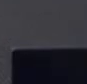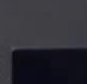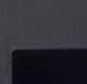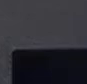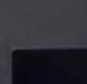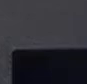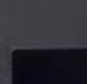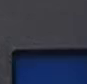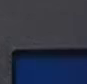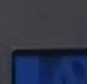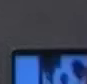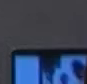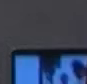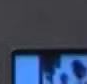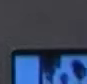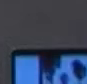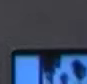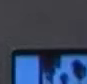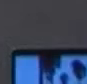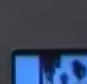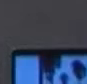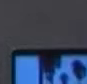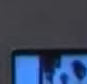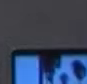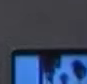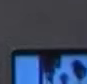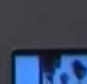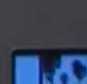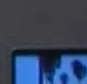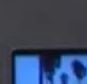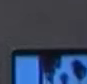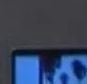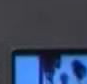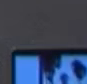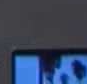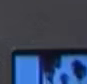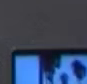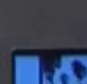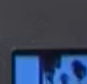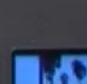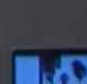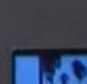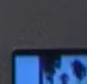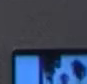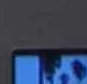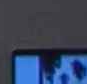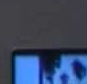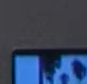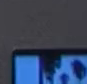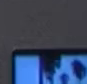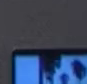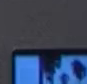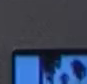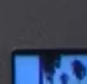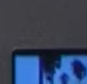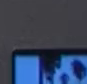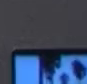Beach-Ferrara, we could potentially cover that item we could move it to the regular agenda if we're going to run out of time for today. So,